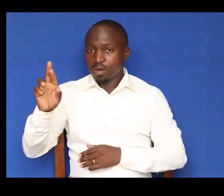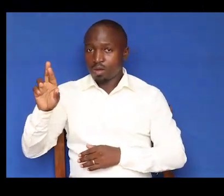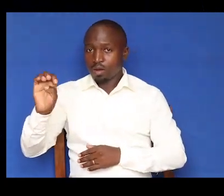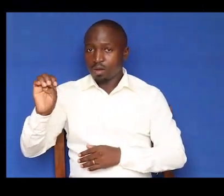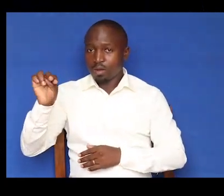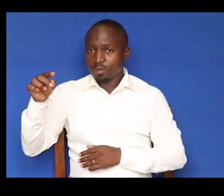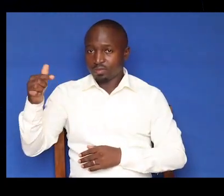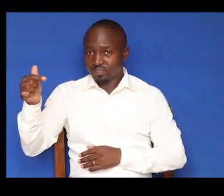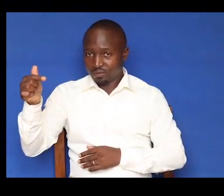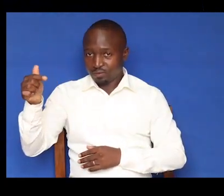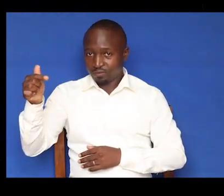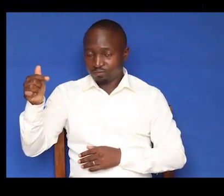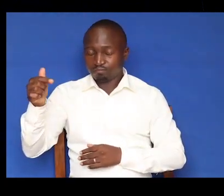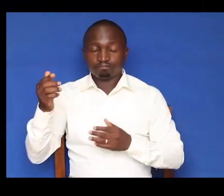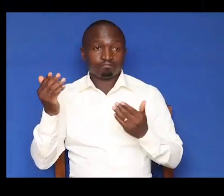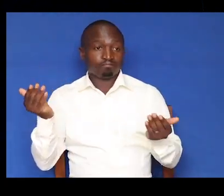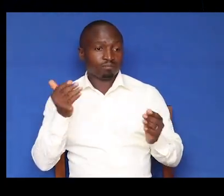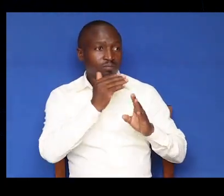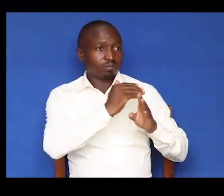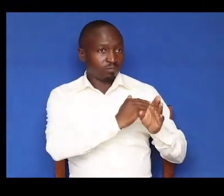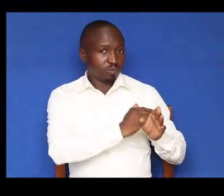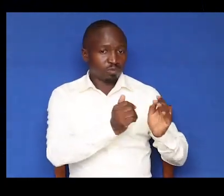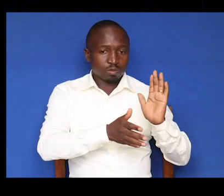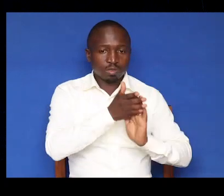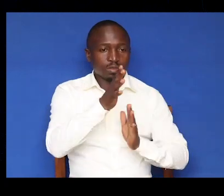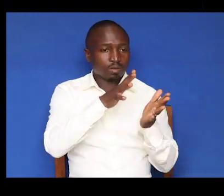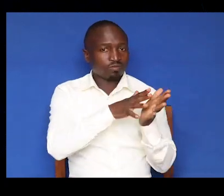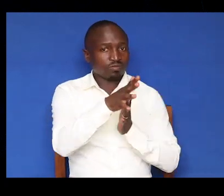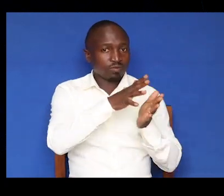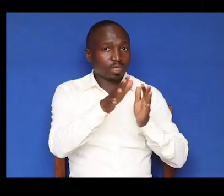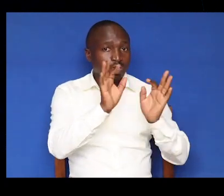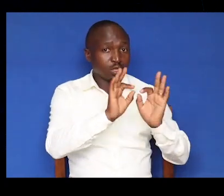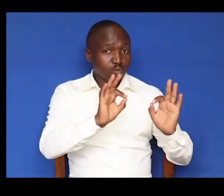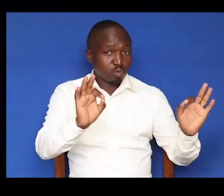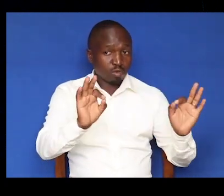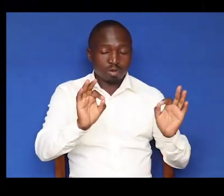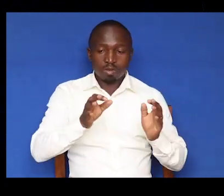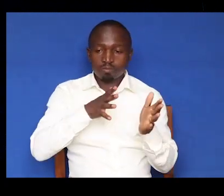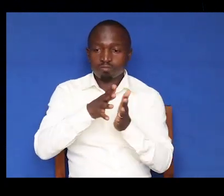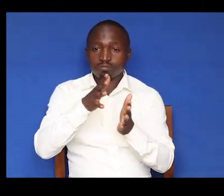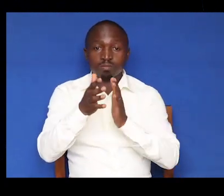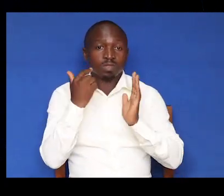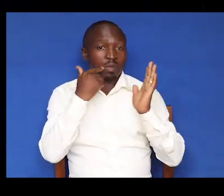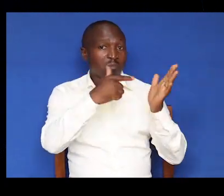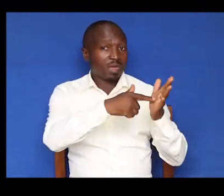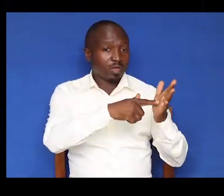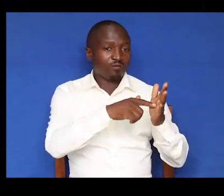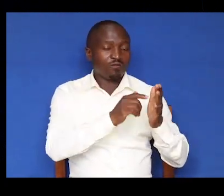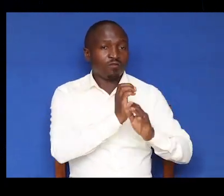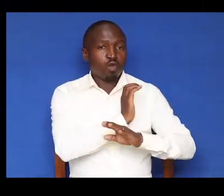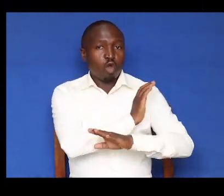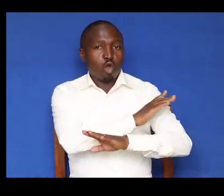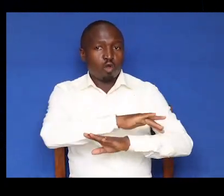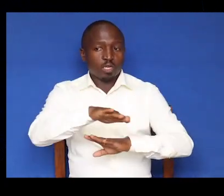introduction. In it, give the meaning of ocean currents and the